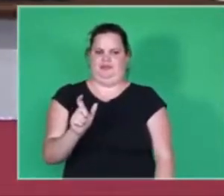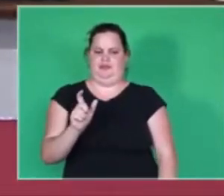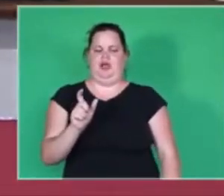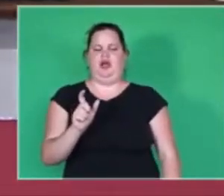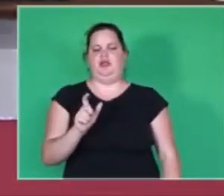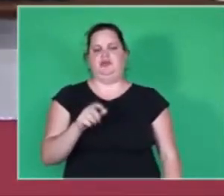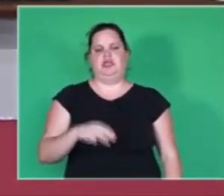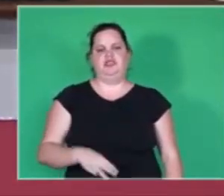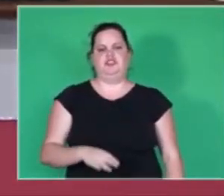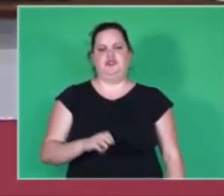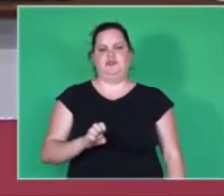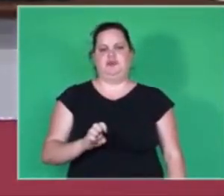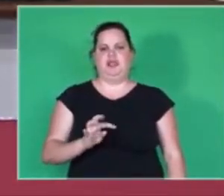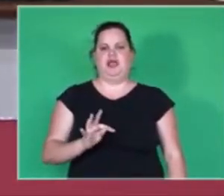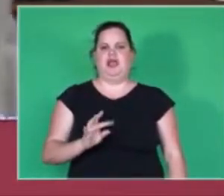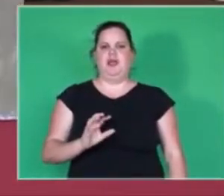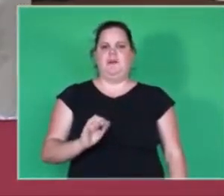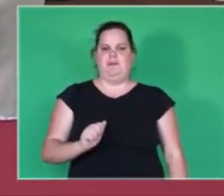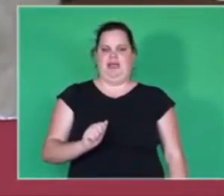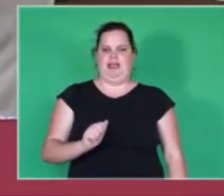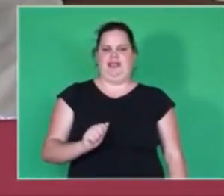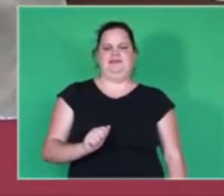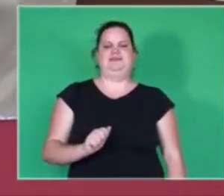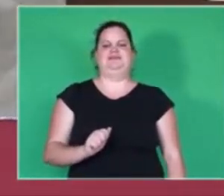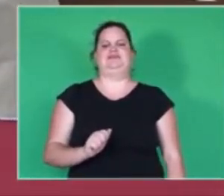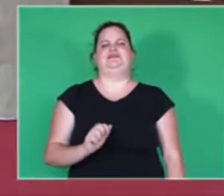You can't forget this word, metaphysics.